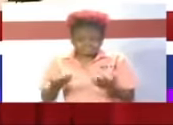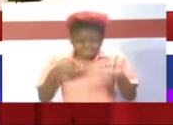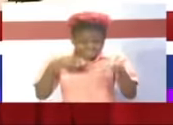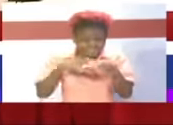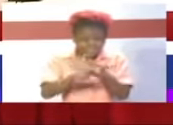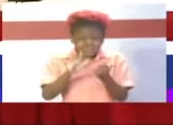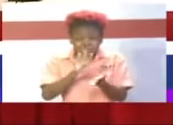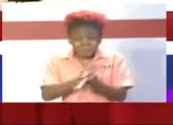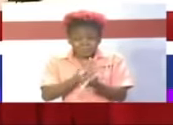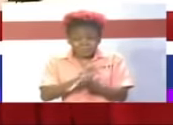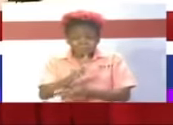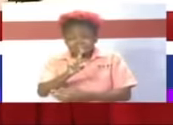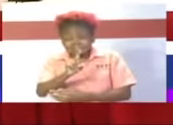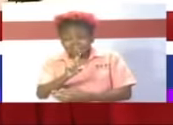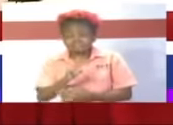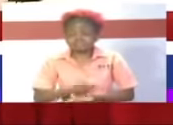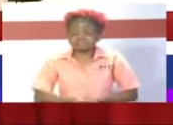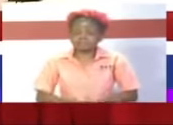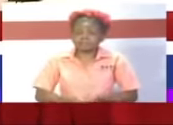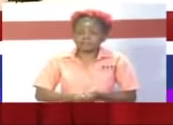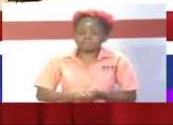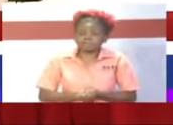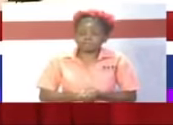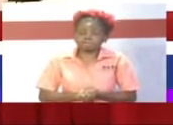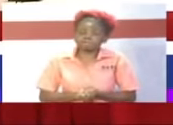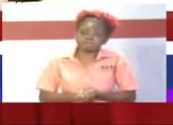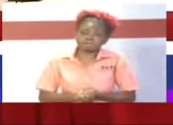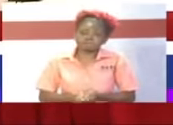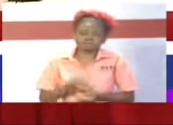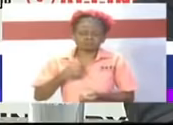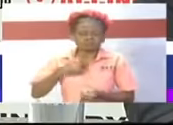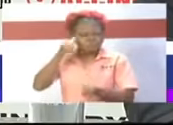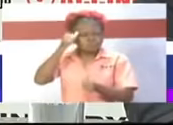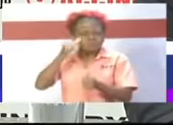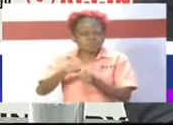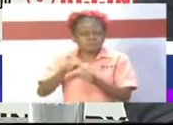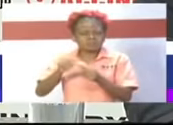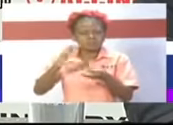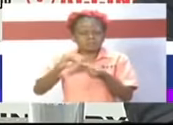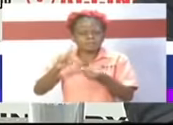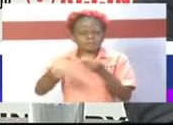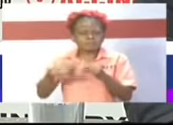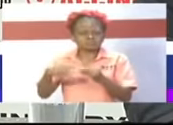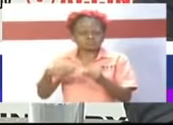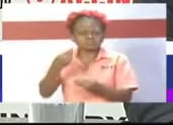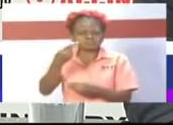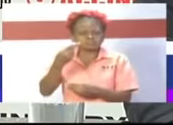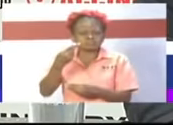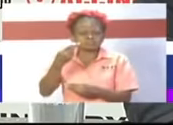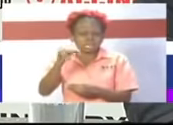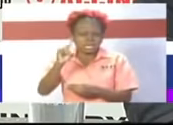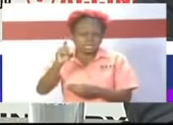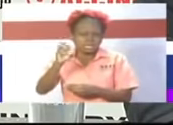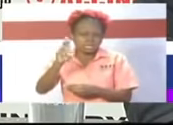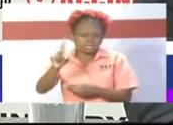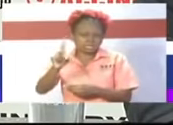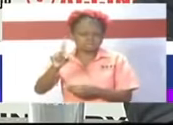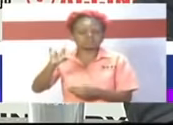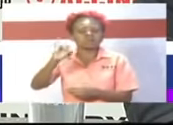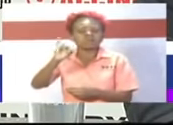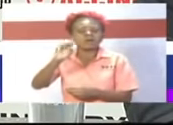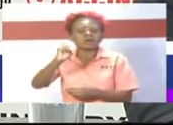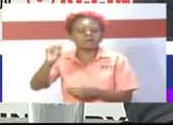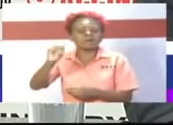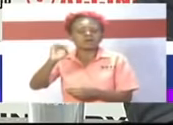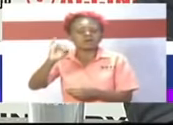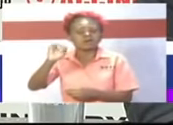spoke initially about herd immunity threshold, we were looking at between 900,000 and 1 million individuals. And that